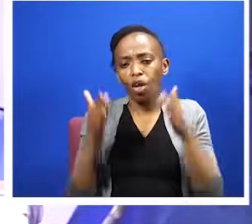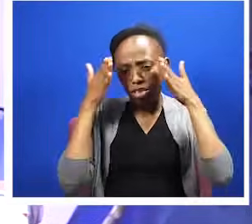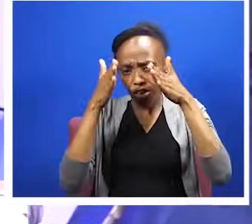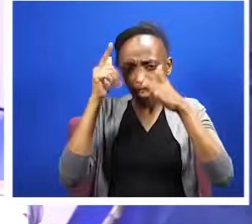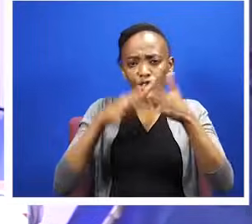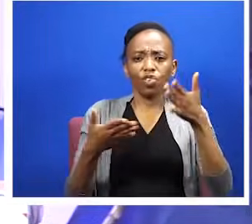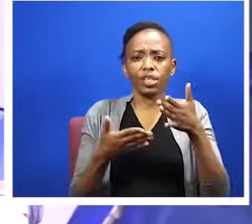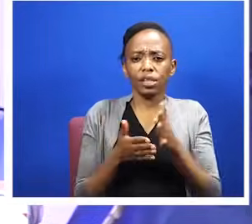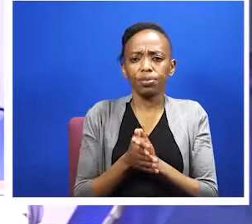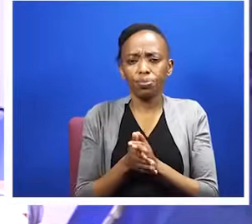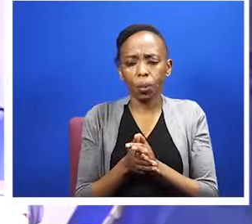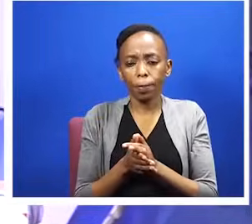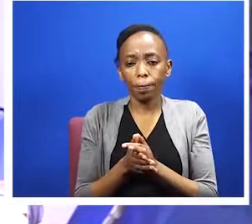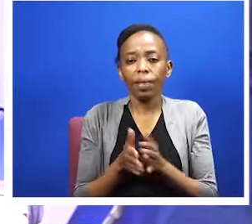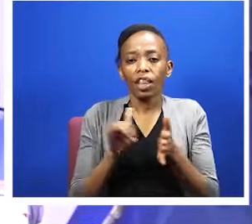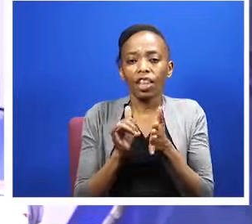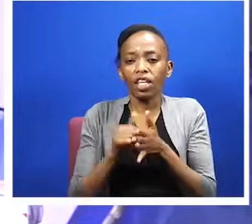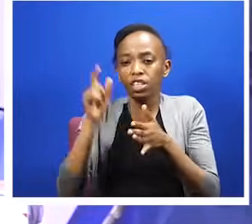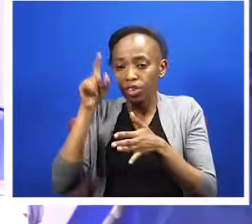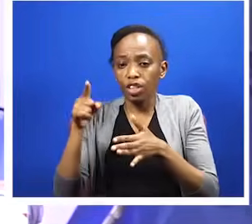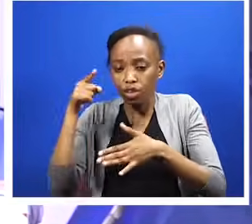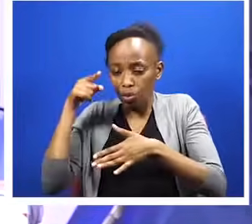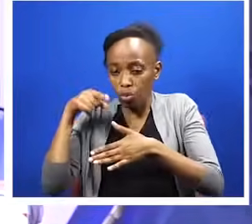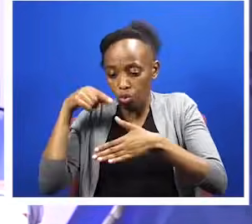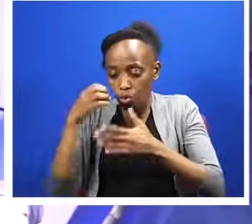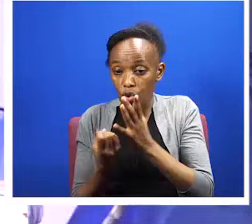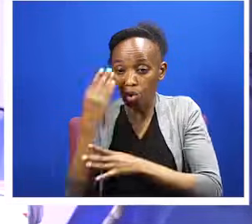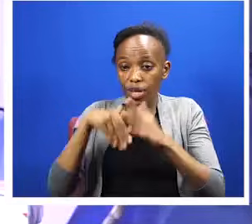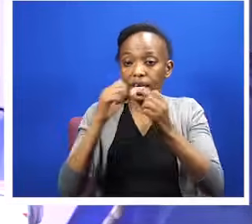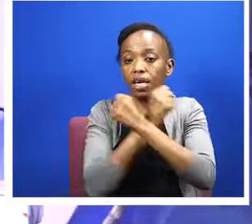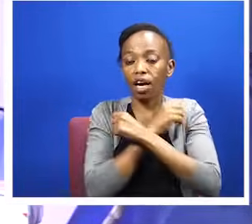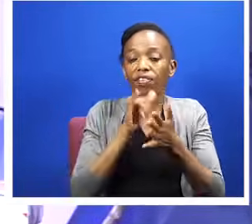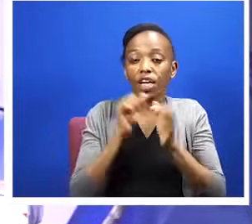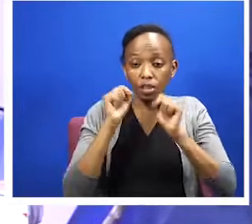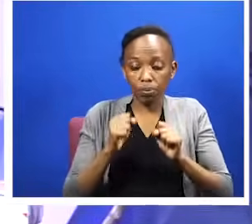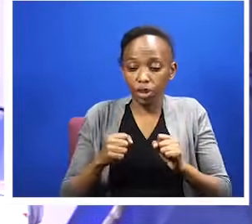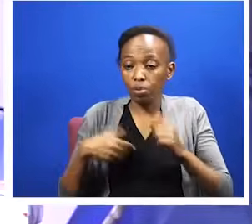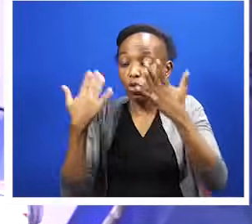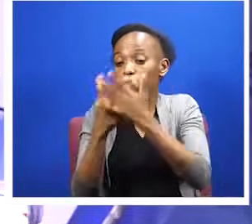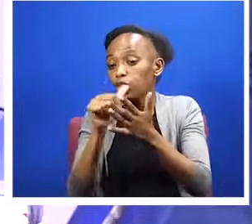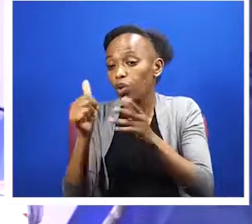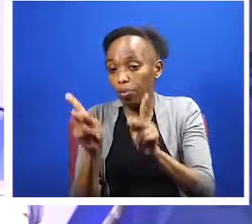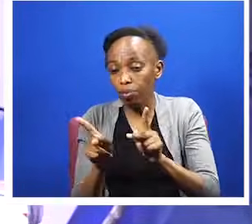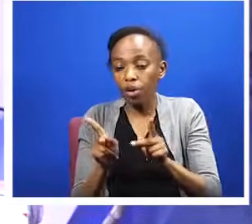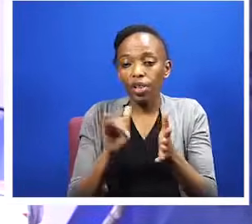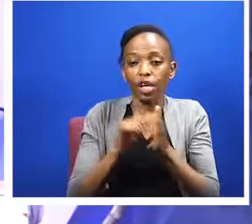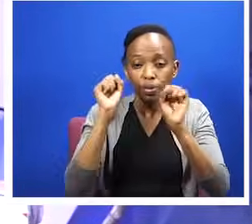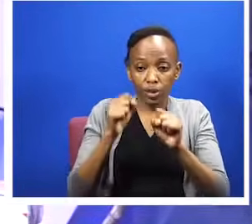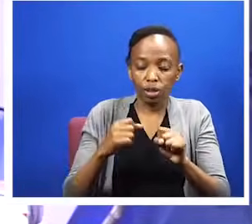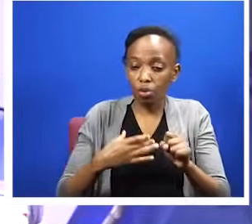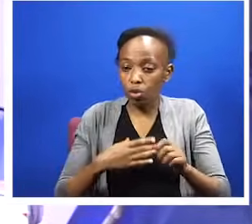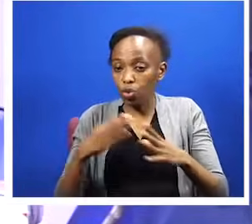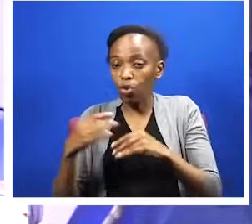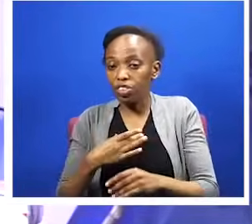here? Our main focus is that you need to grow in love so that we can reach out to the other people, okay? You can able to go to visit the people in